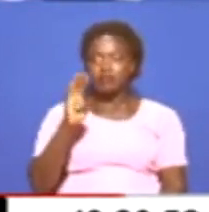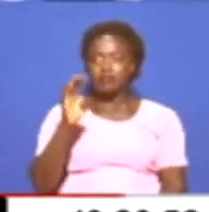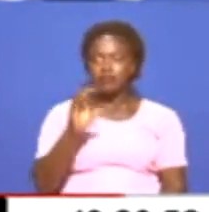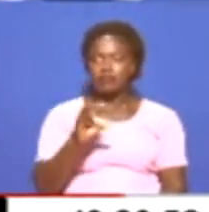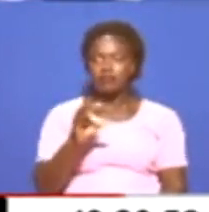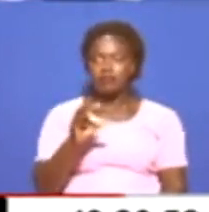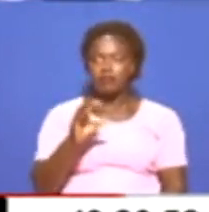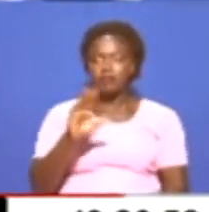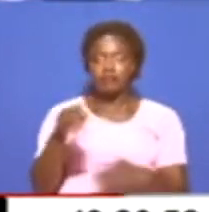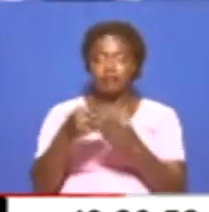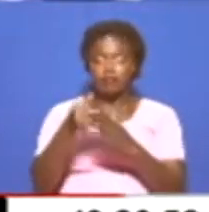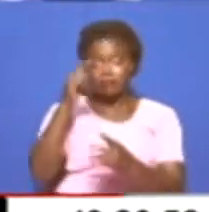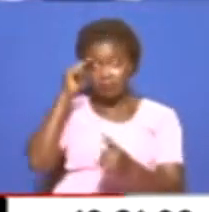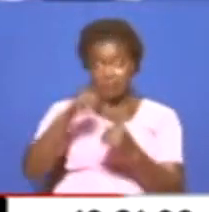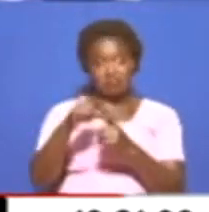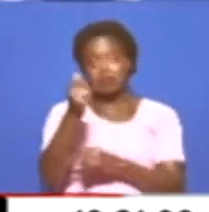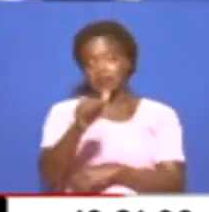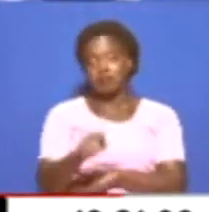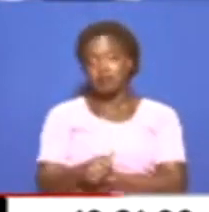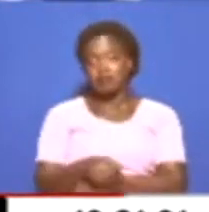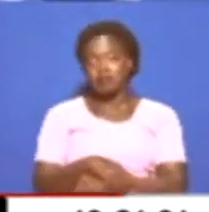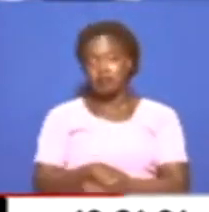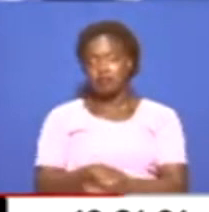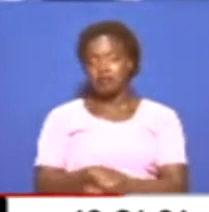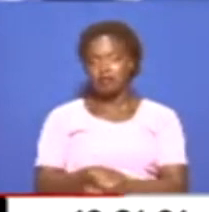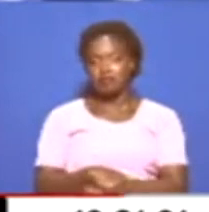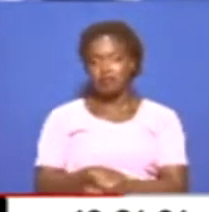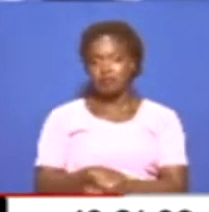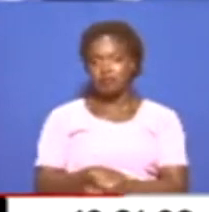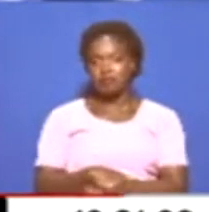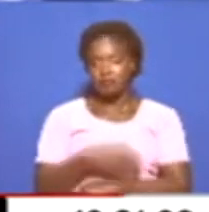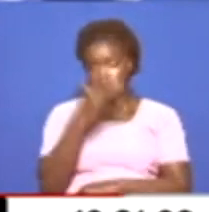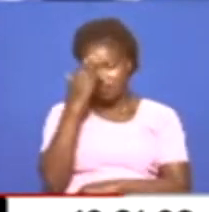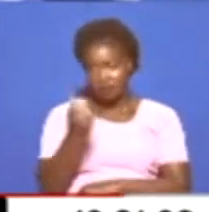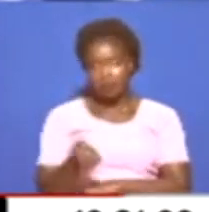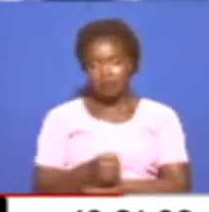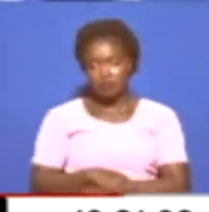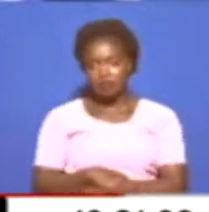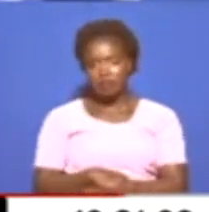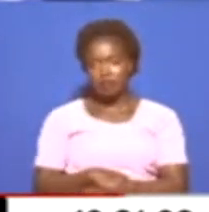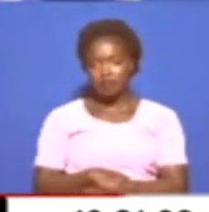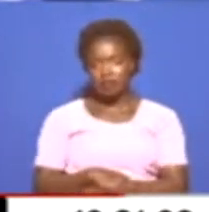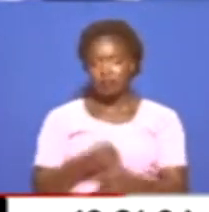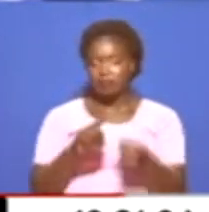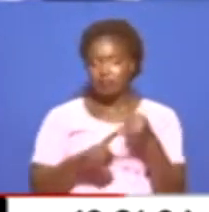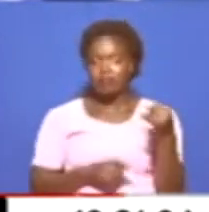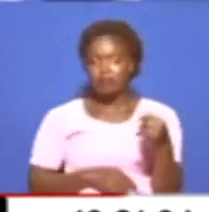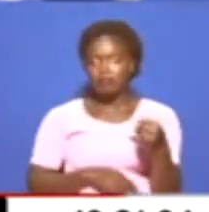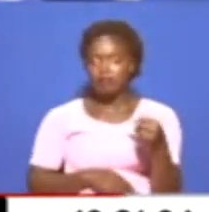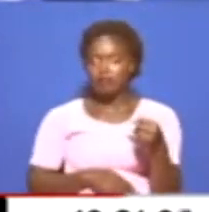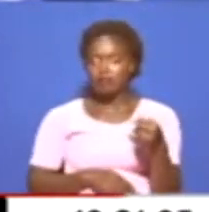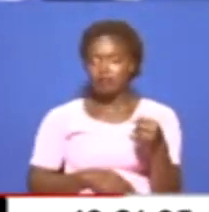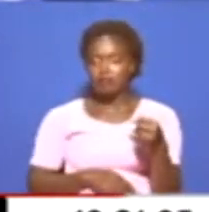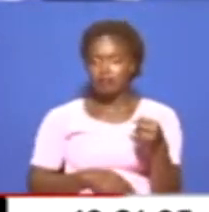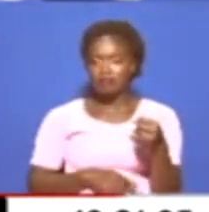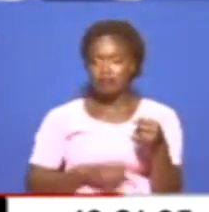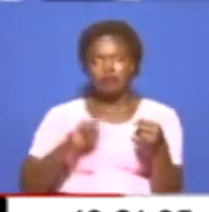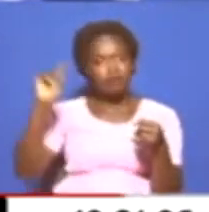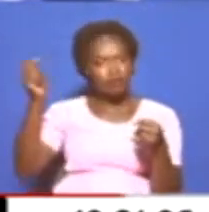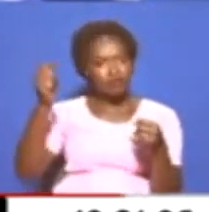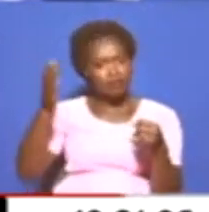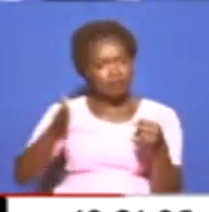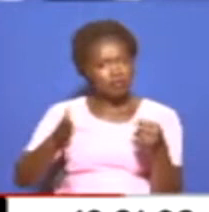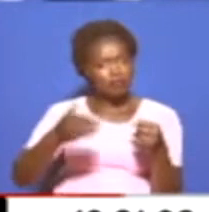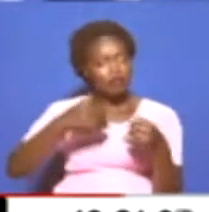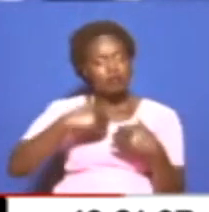reached their target, simply because of two things. One, Kenyans are tired of